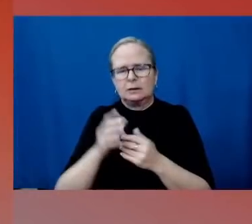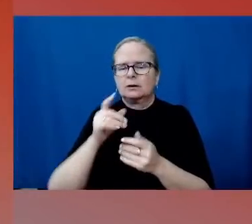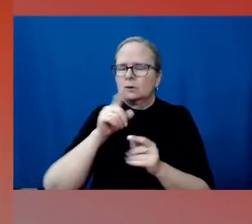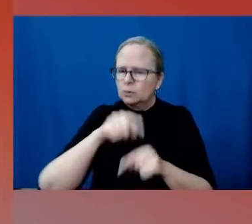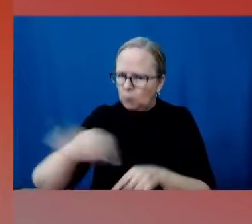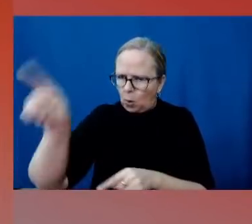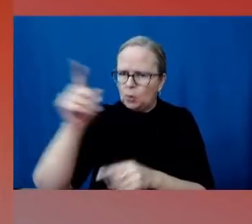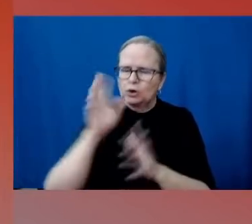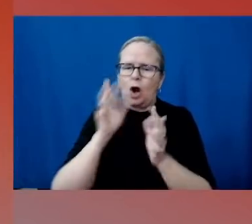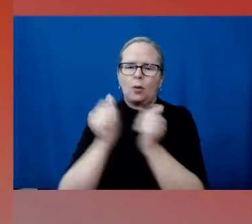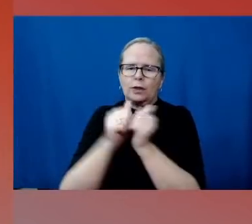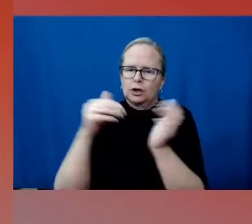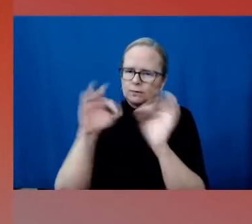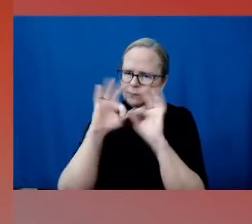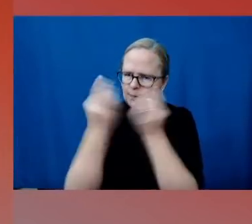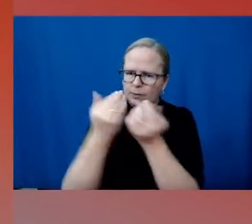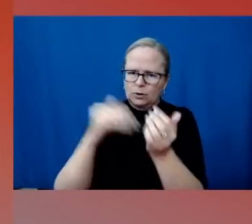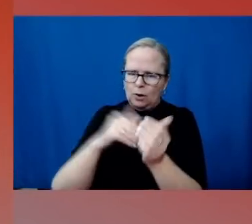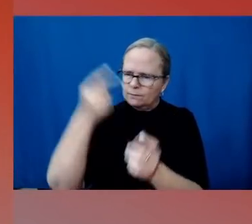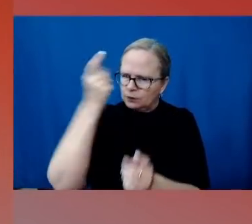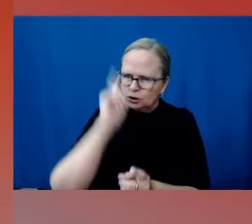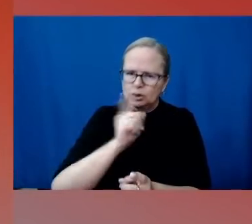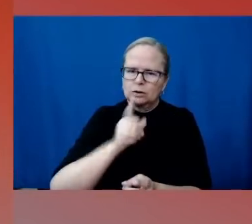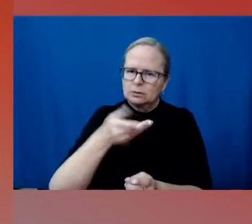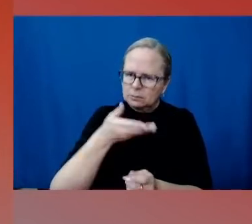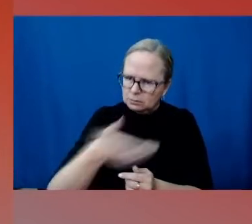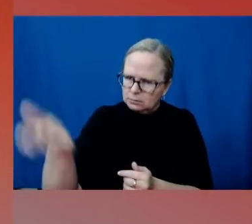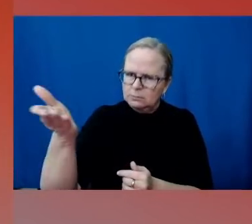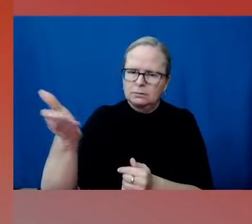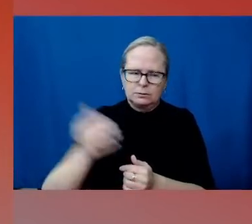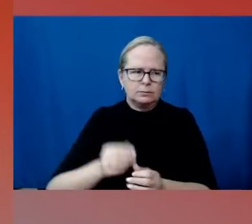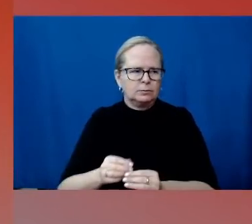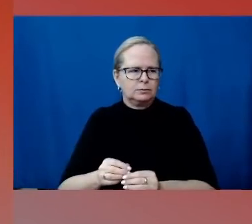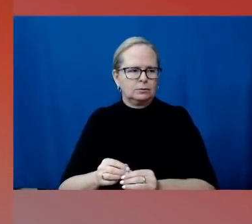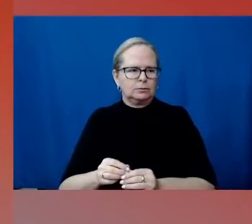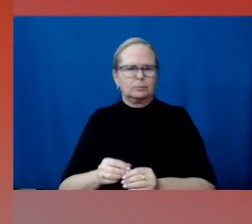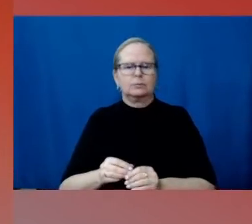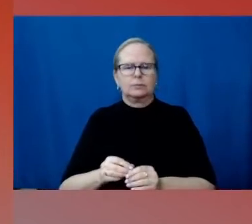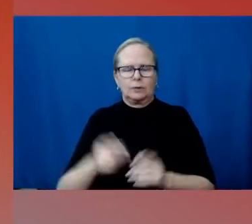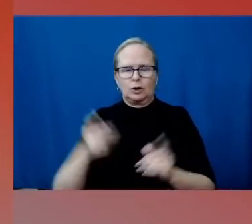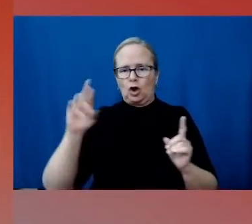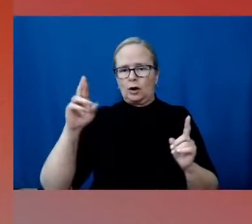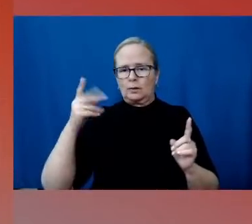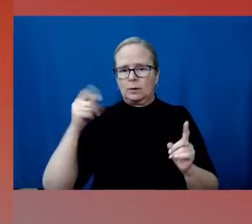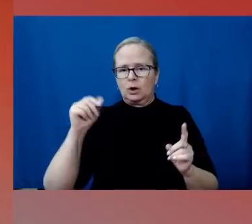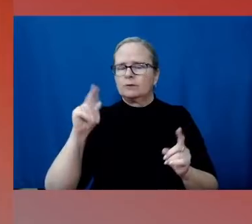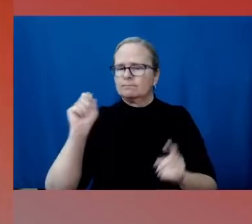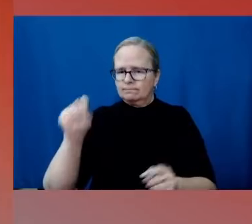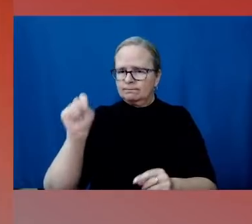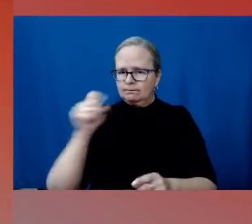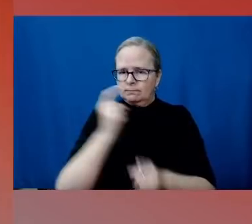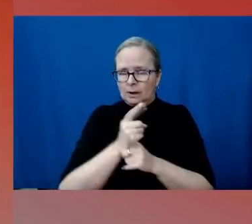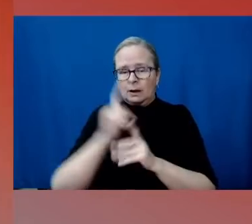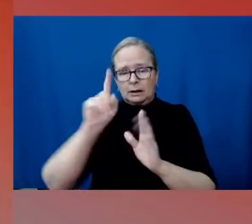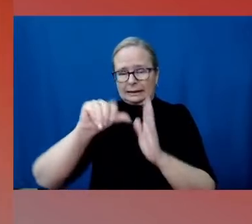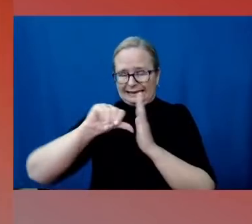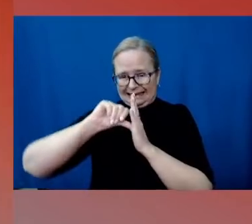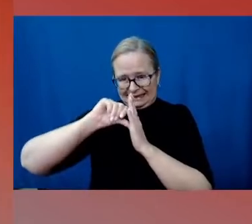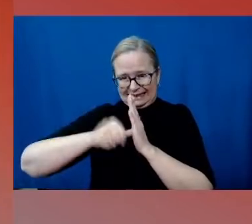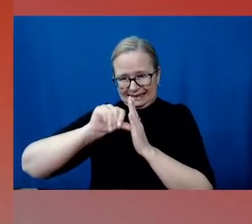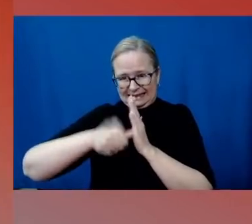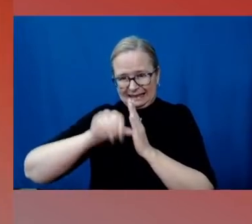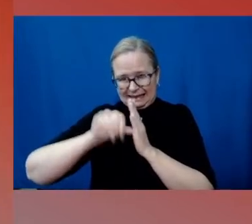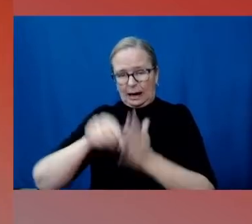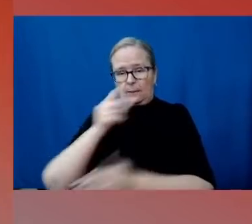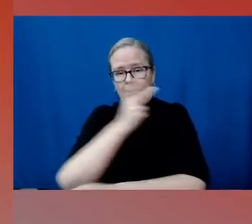doctor. Yeah, talk to your doc if you can. Talk to your family doc, because they can add that. And Joe's exactly right for those patients. I want to really